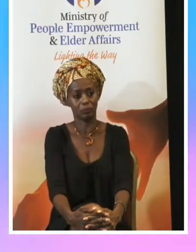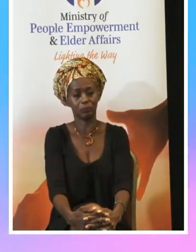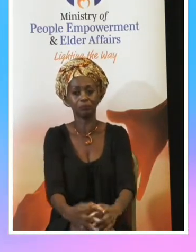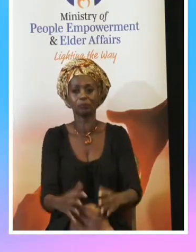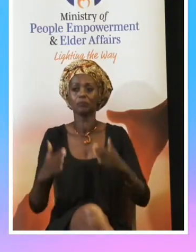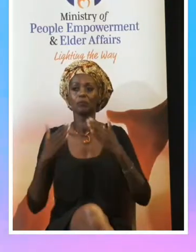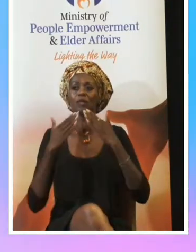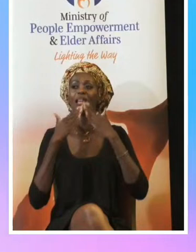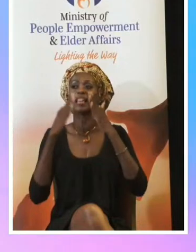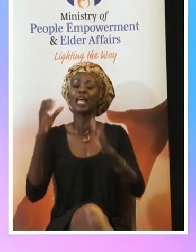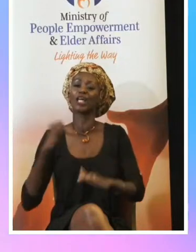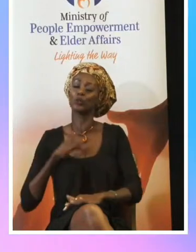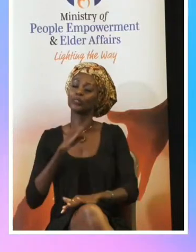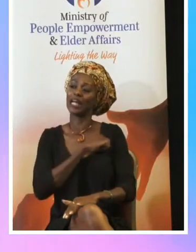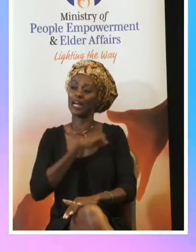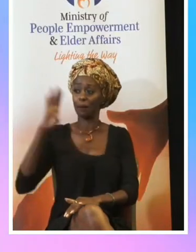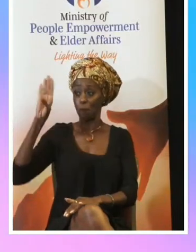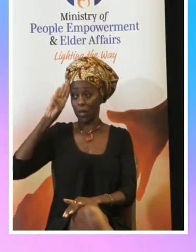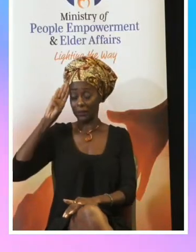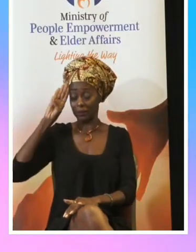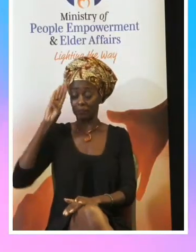Thank you, Senator Boyce,